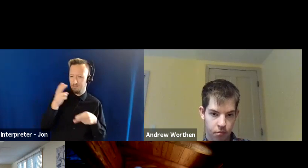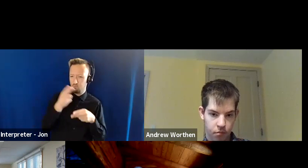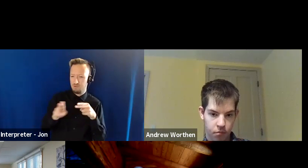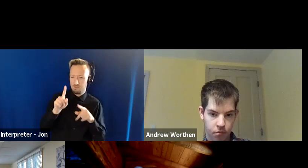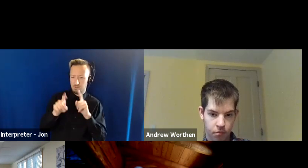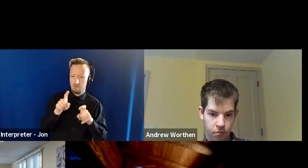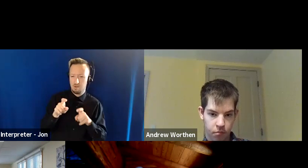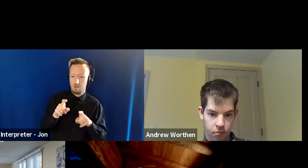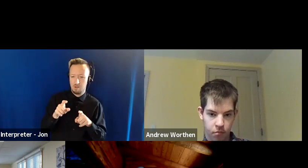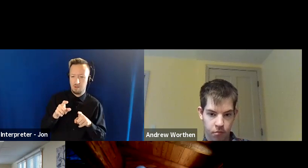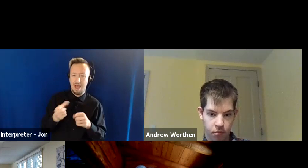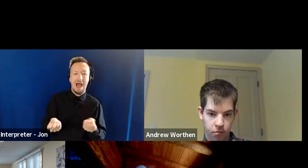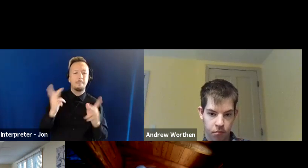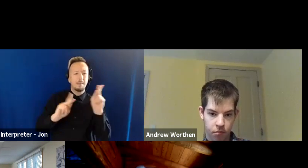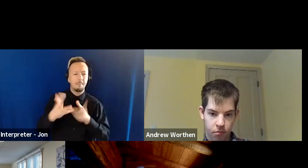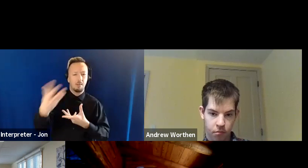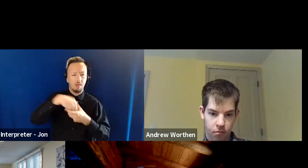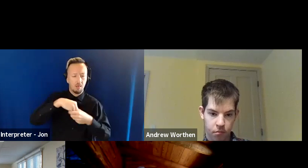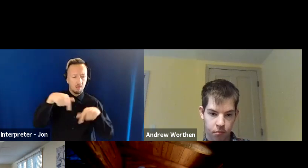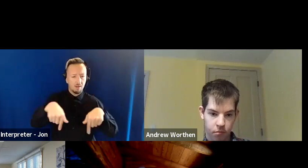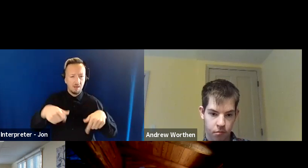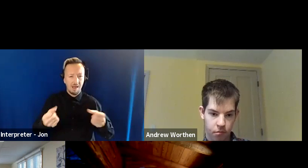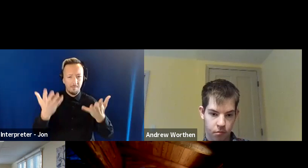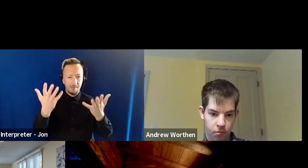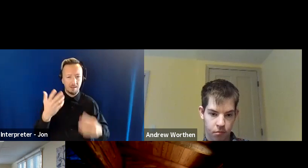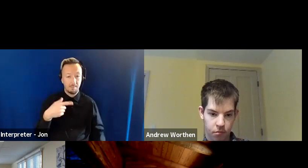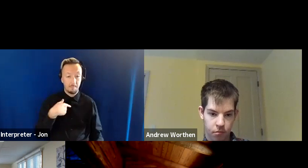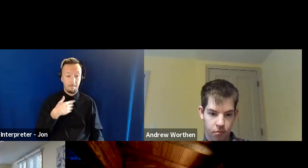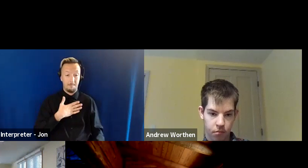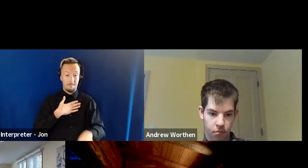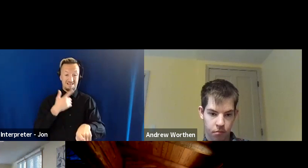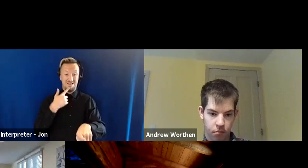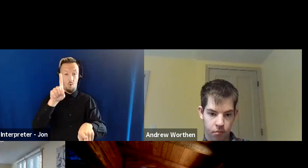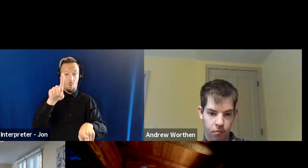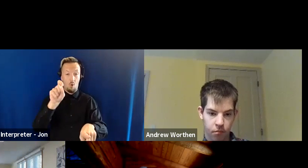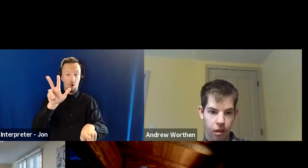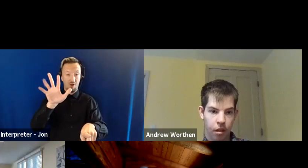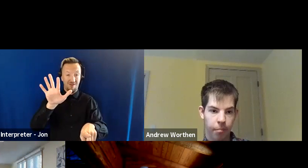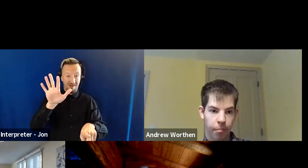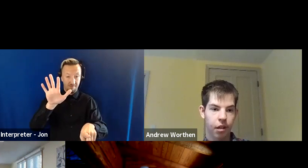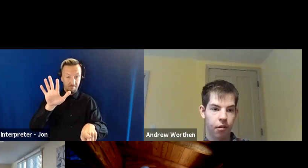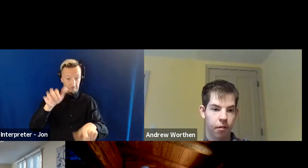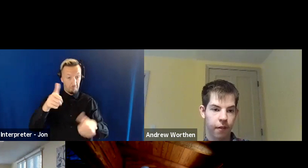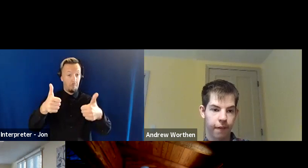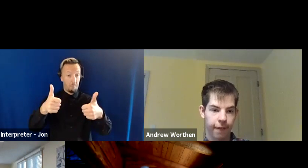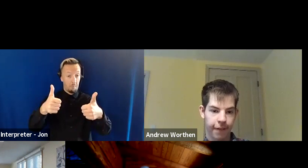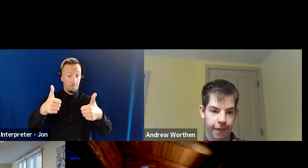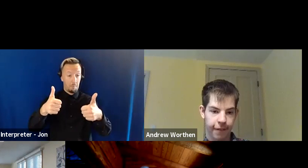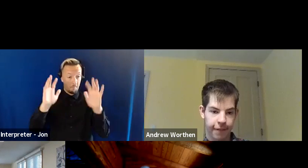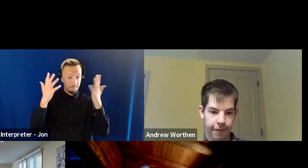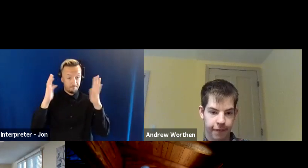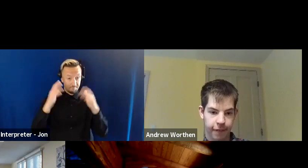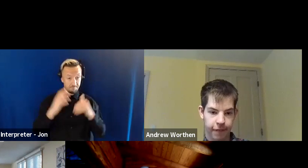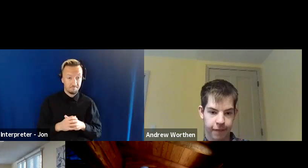people participated? I couldn't tell on our end. I show 135. The highest